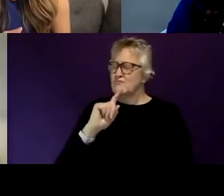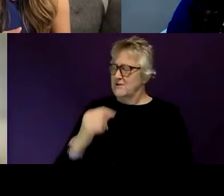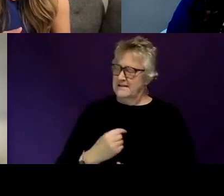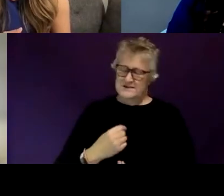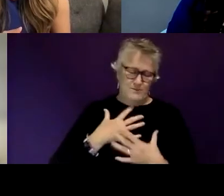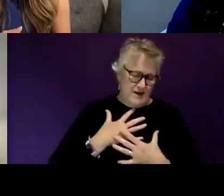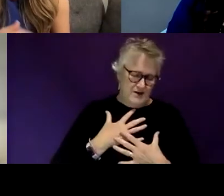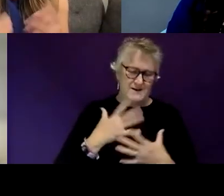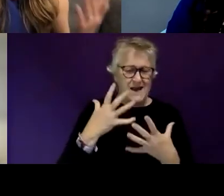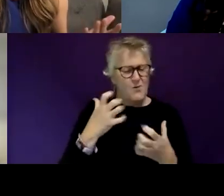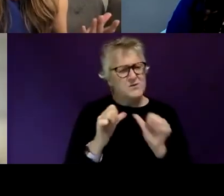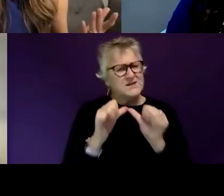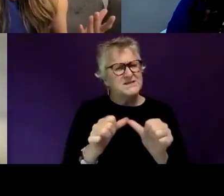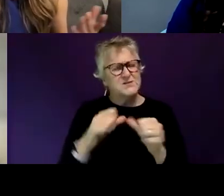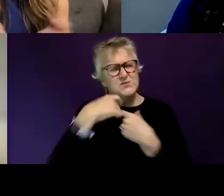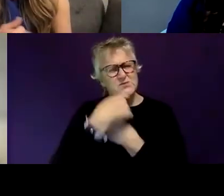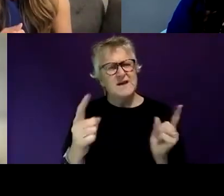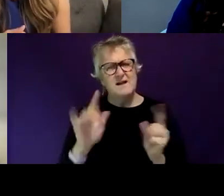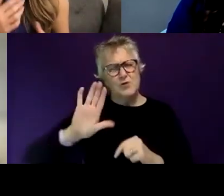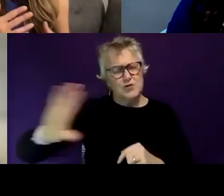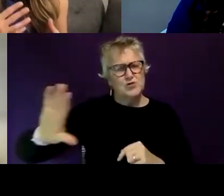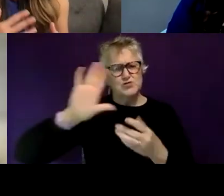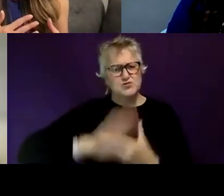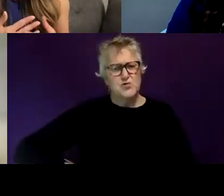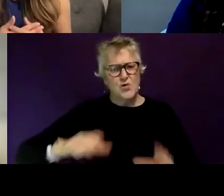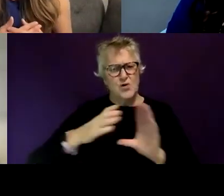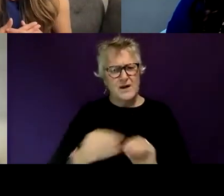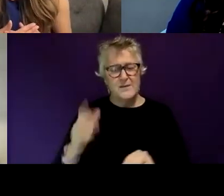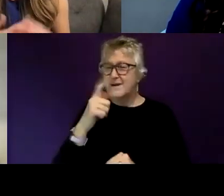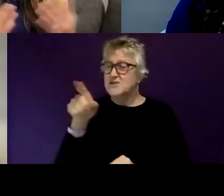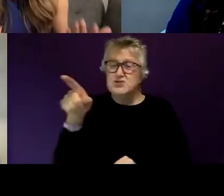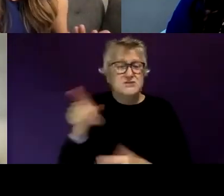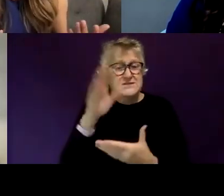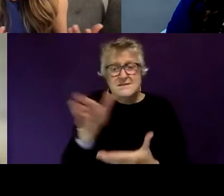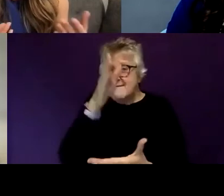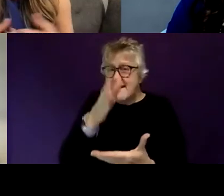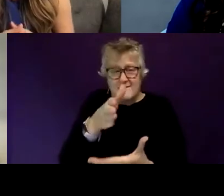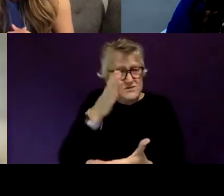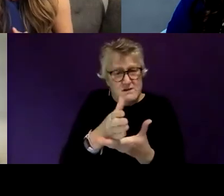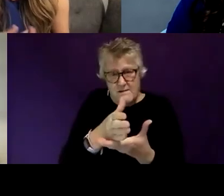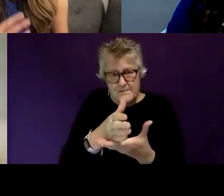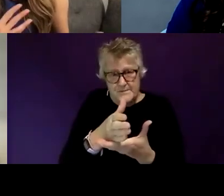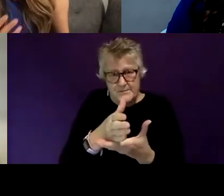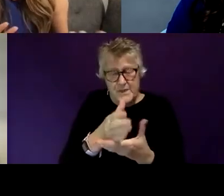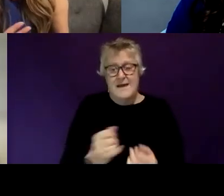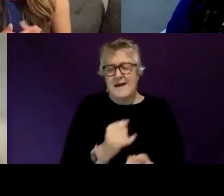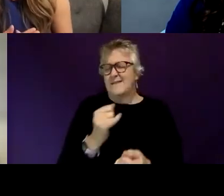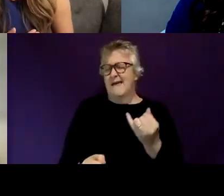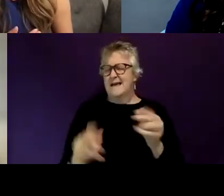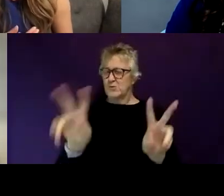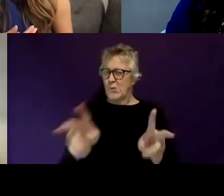story because she hasn't stopped. And the last quote that I'll share, because I think it's